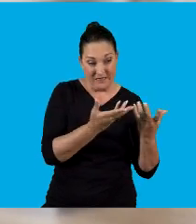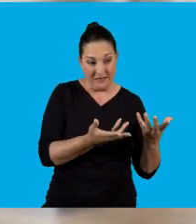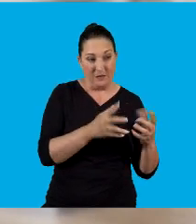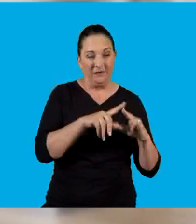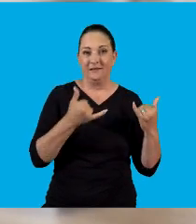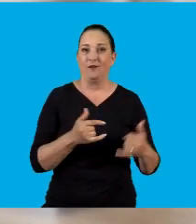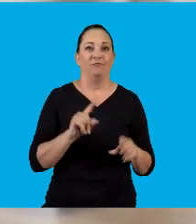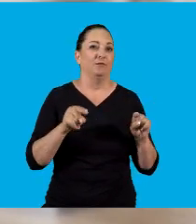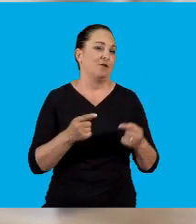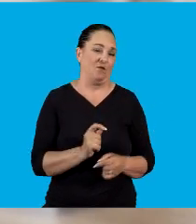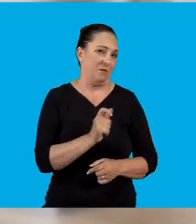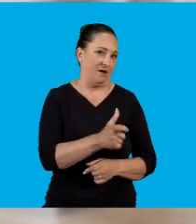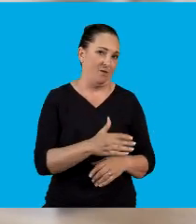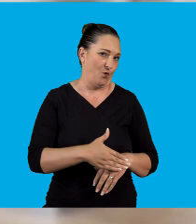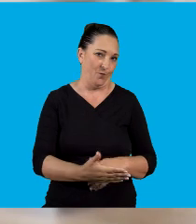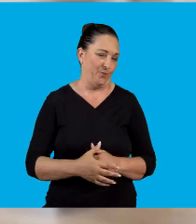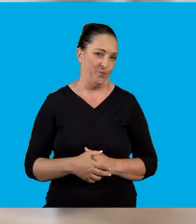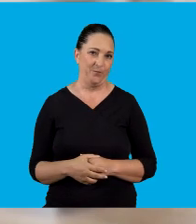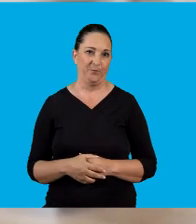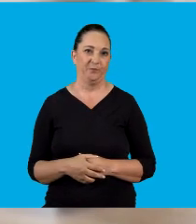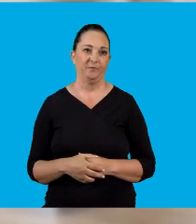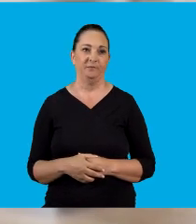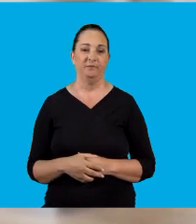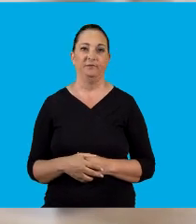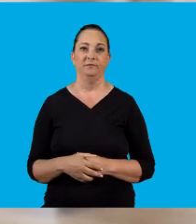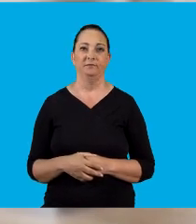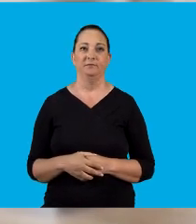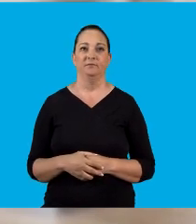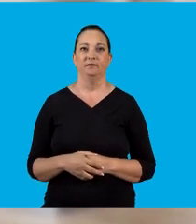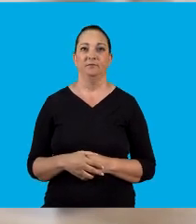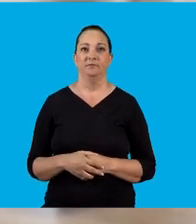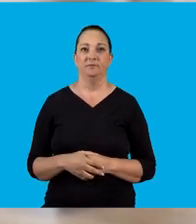Then we are going to buy less raw materials. Now let's move on.